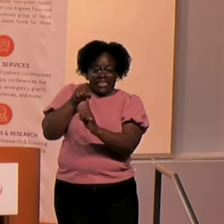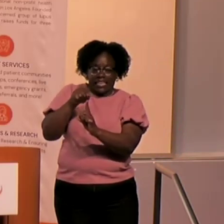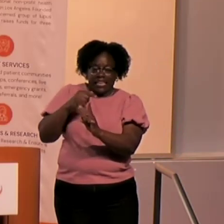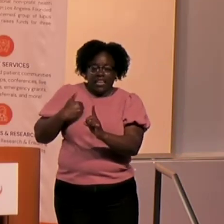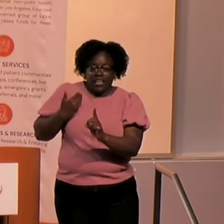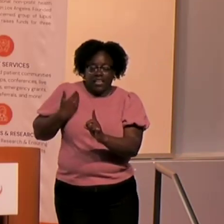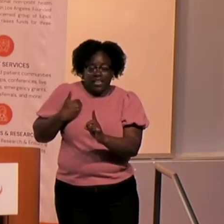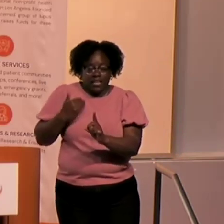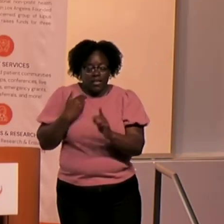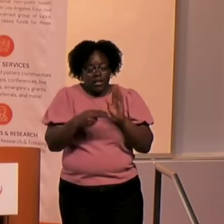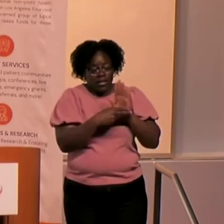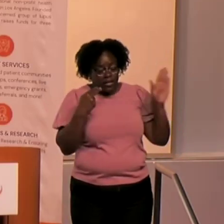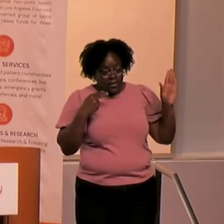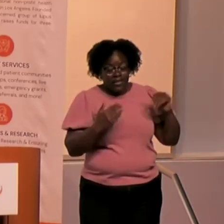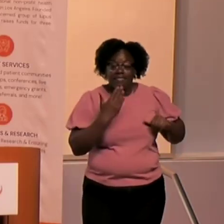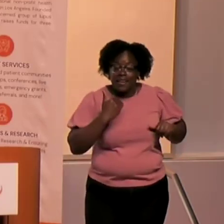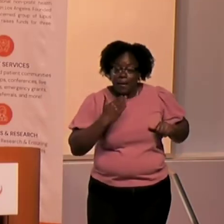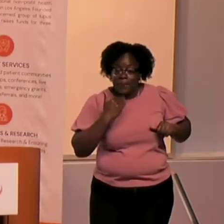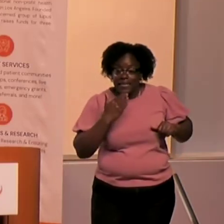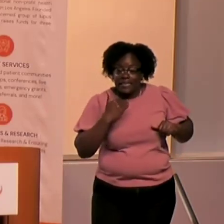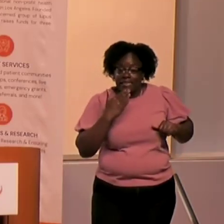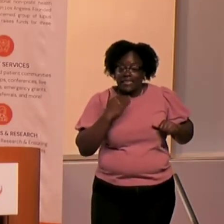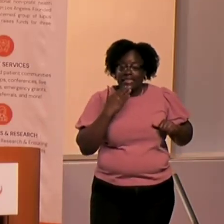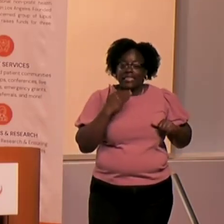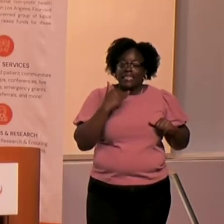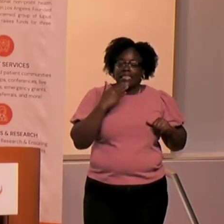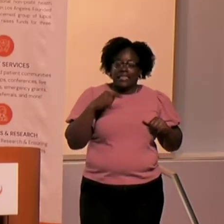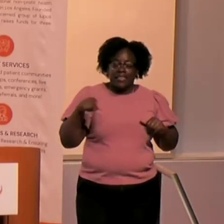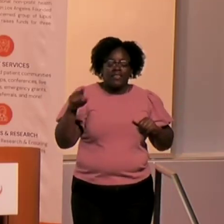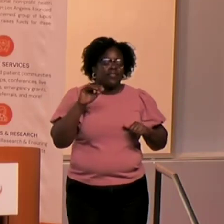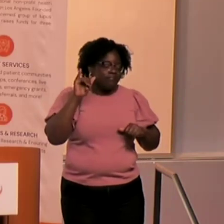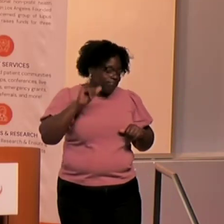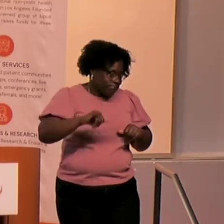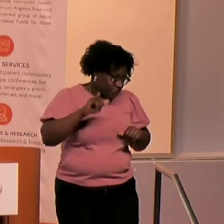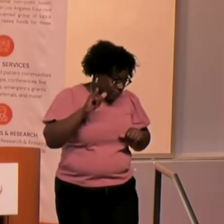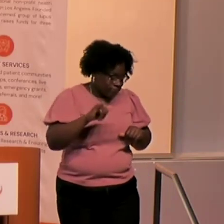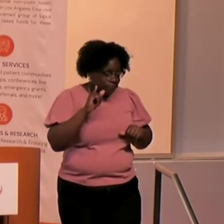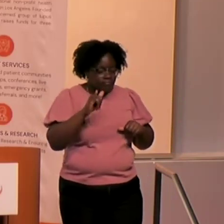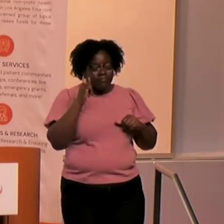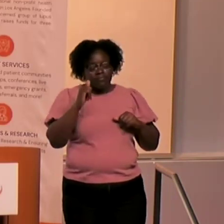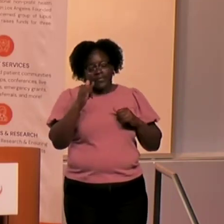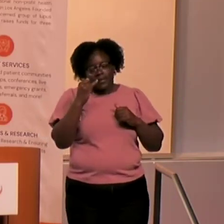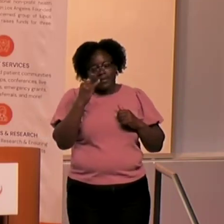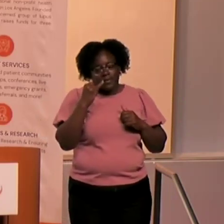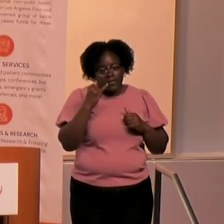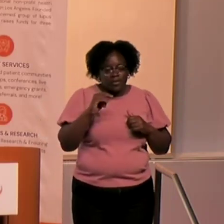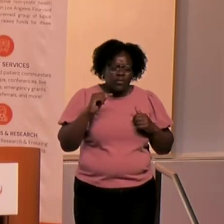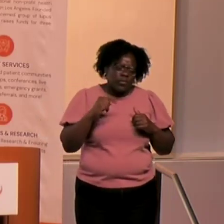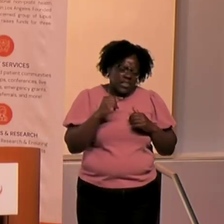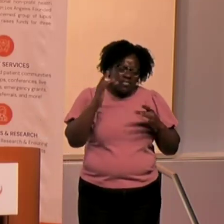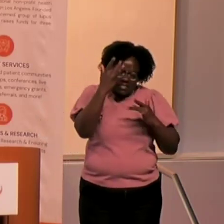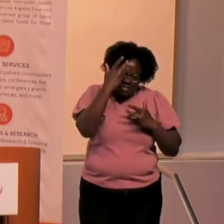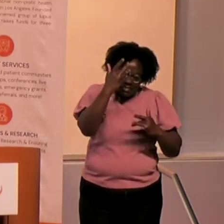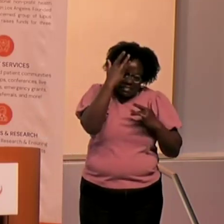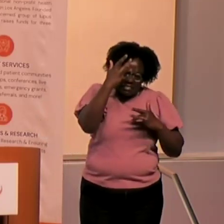was diagnosed with diabetes. So he very much resonated with what it's like to live with a chronic